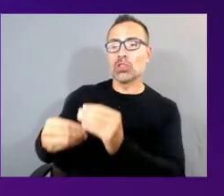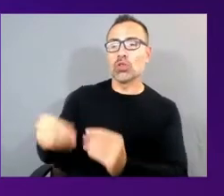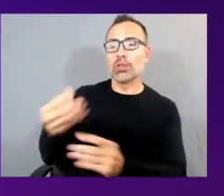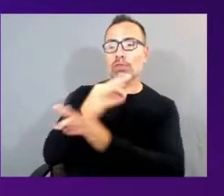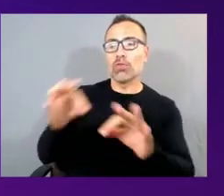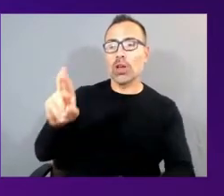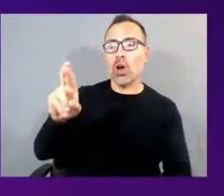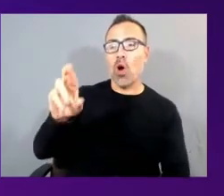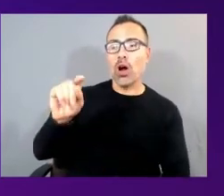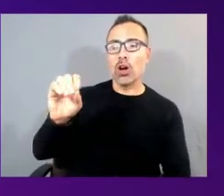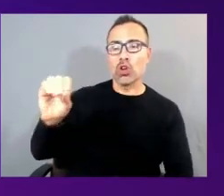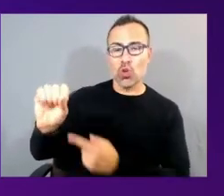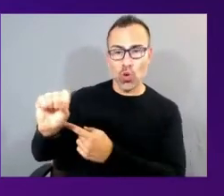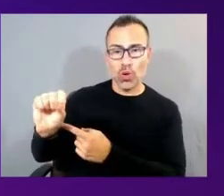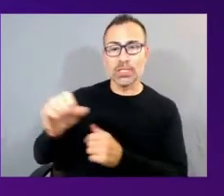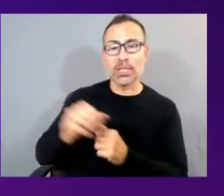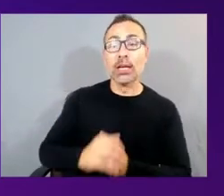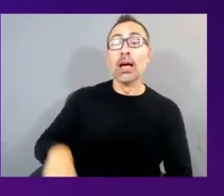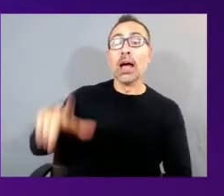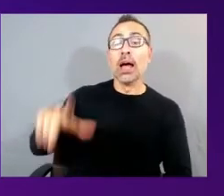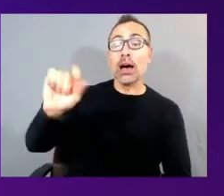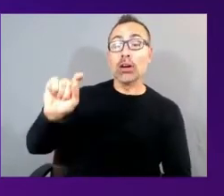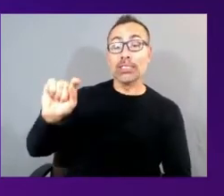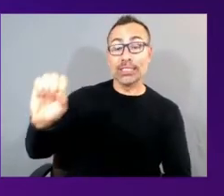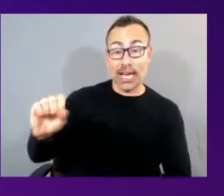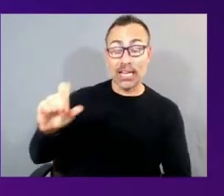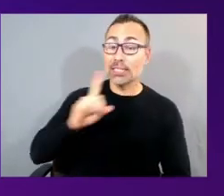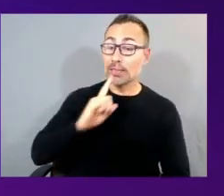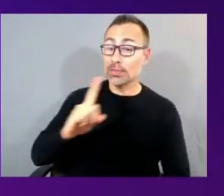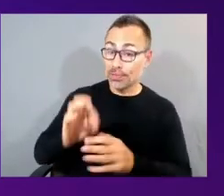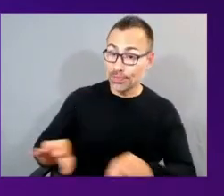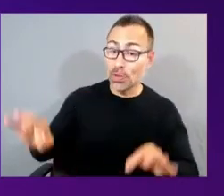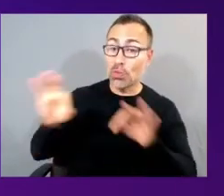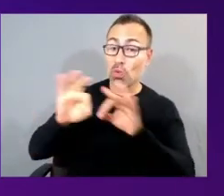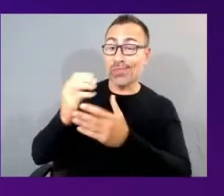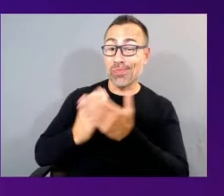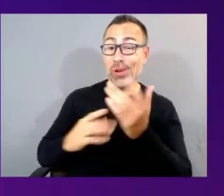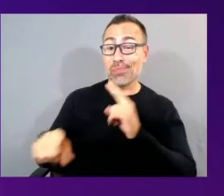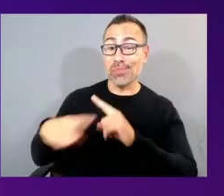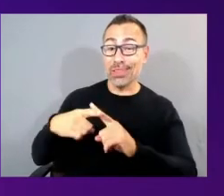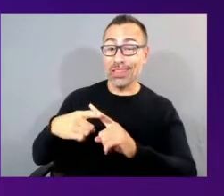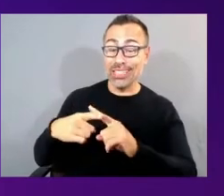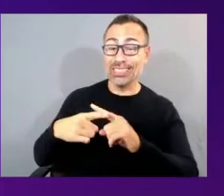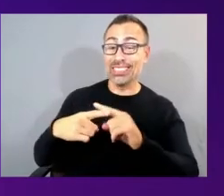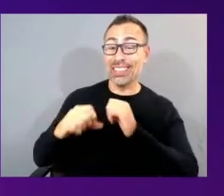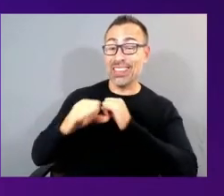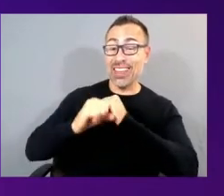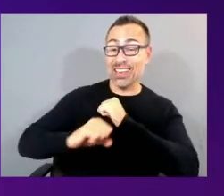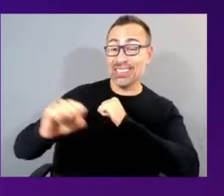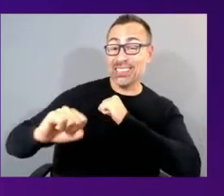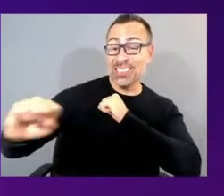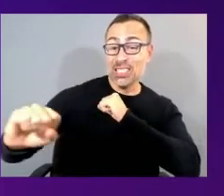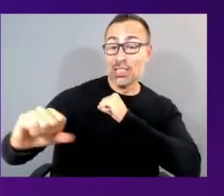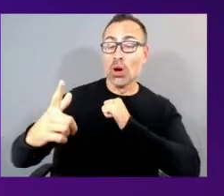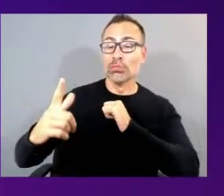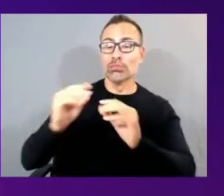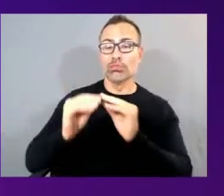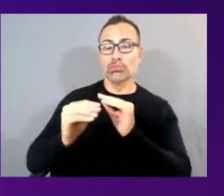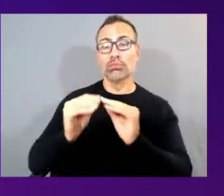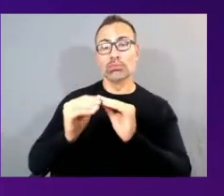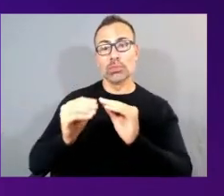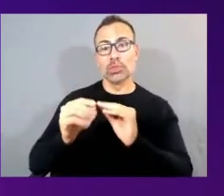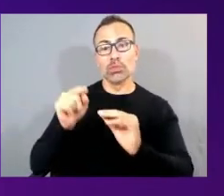FreeRTOS LTS is an important part of this, and then extended maintenance support is super important for us. For example, if